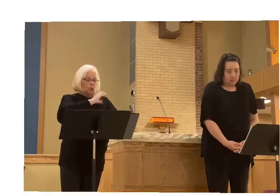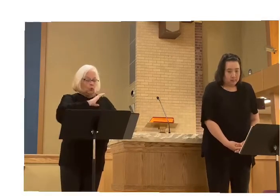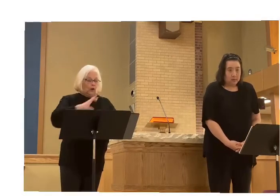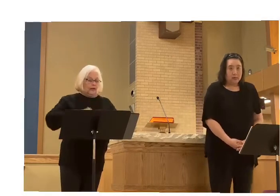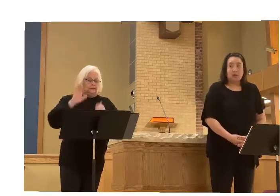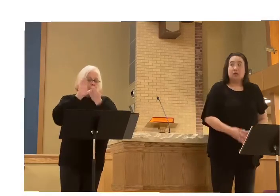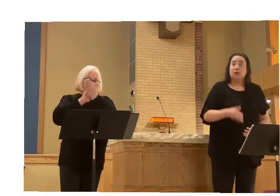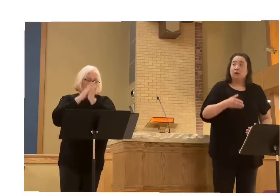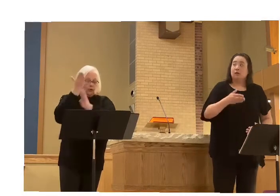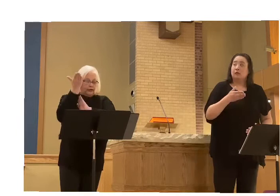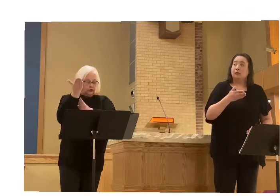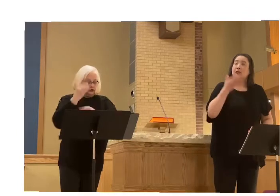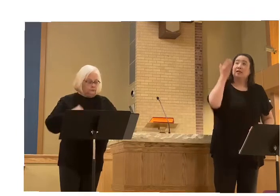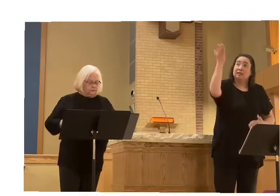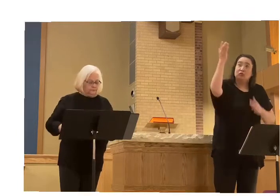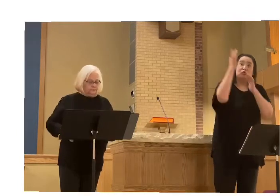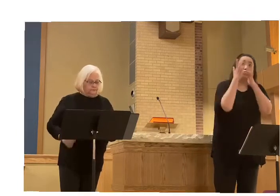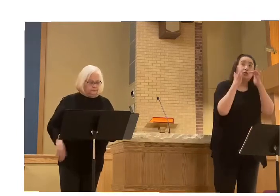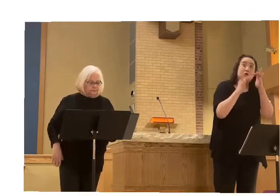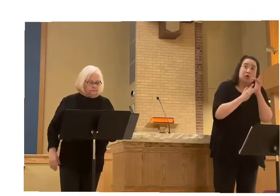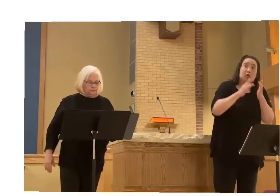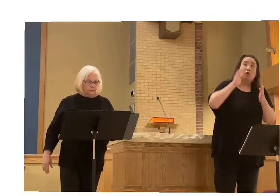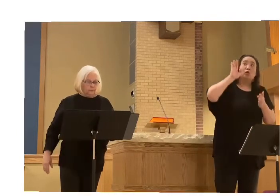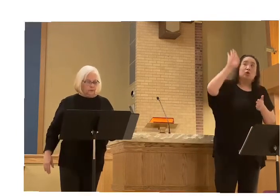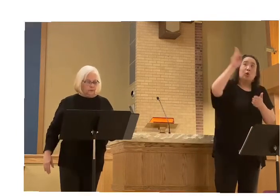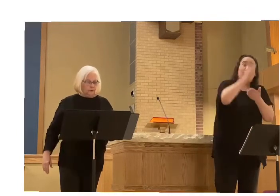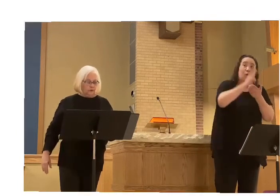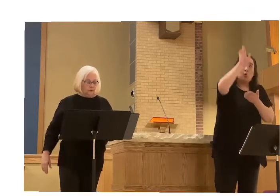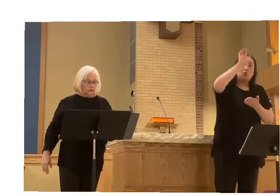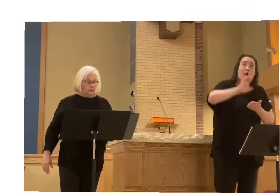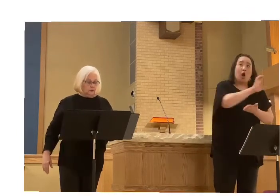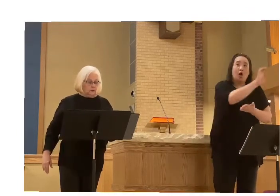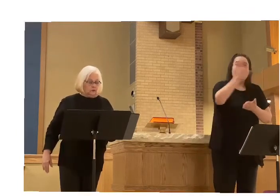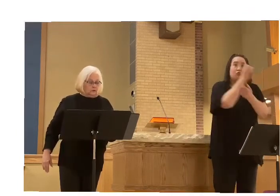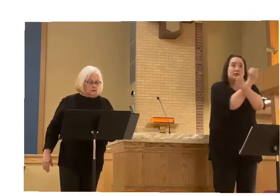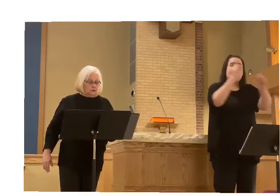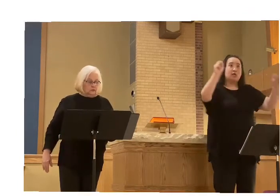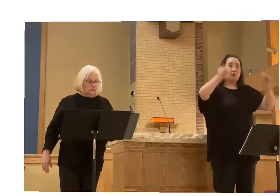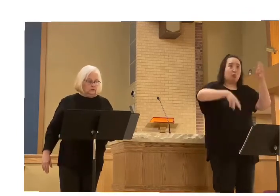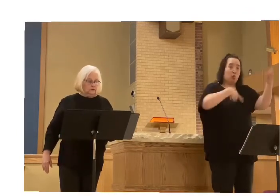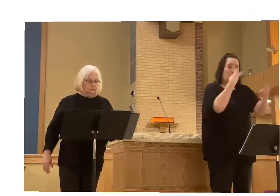you, because by your holy cross you have redeemed the world.